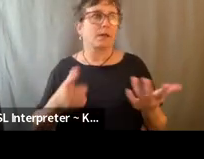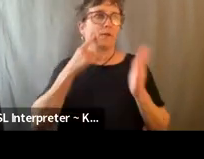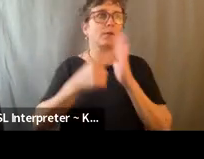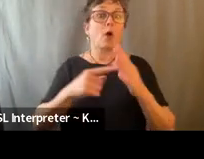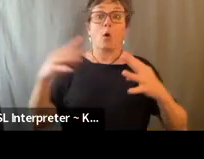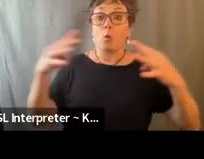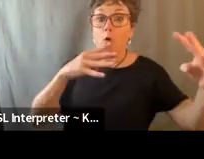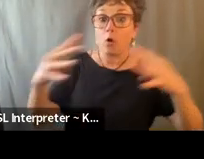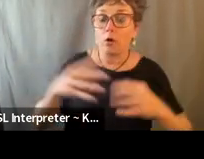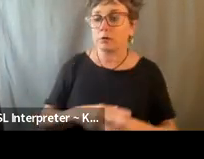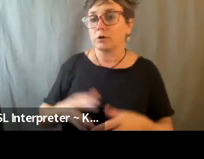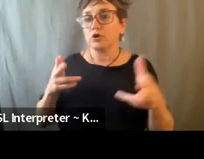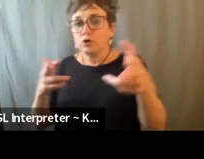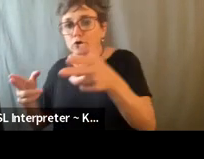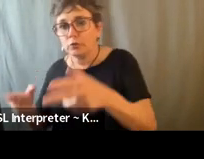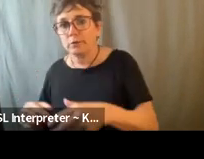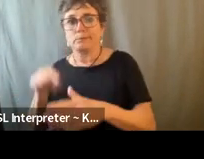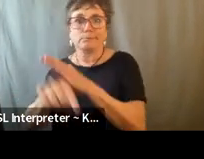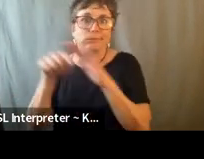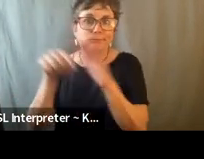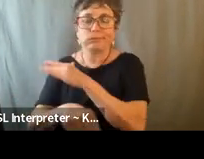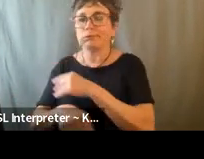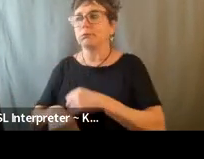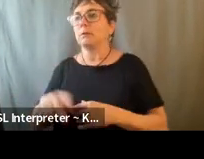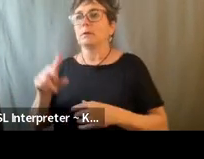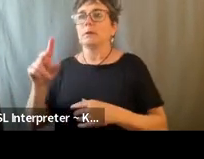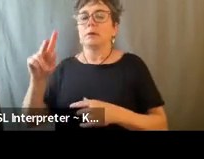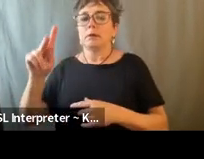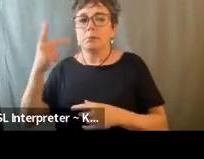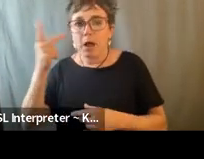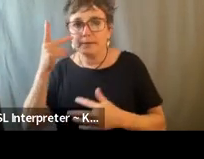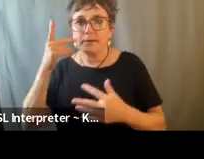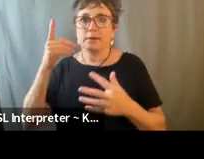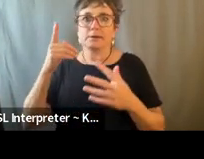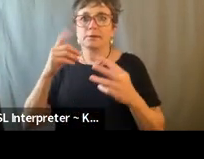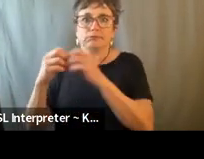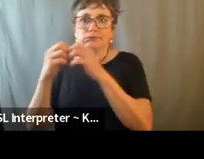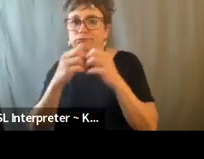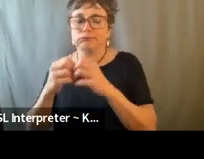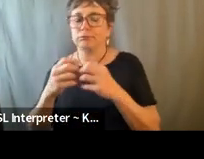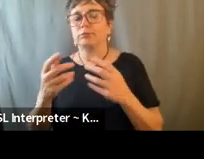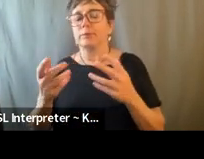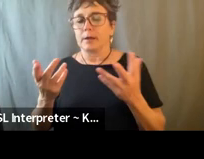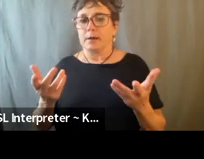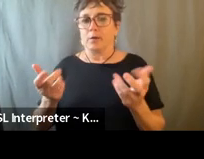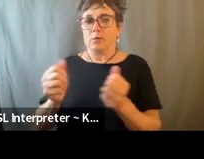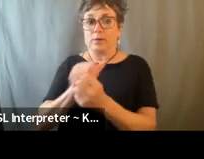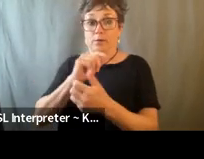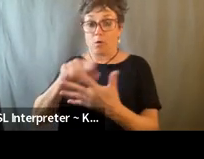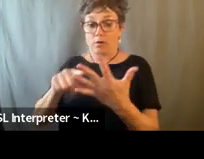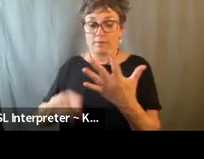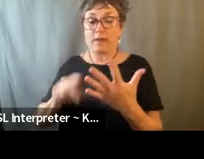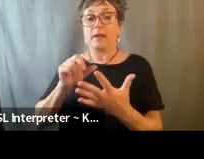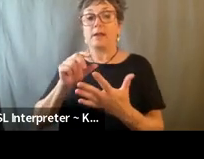shootings and, different politics happening. And so if you're able to create some of that